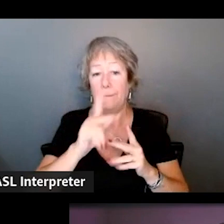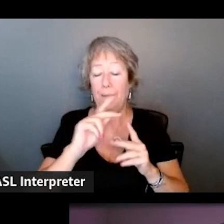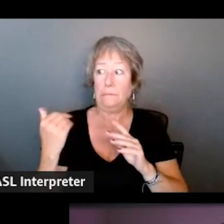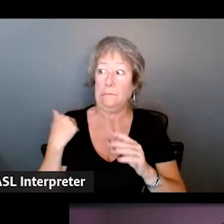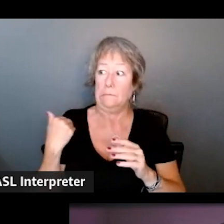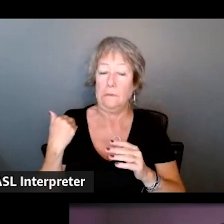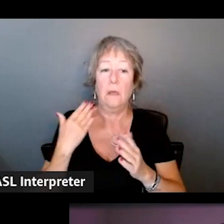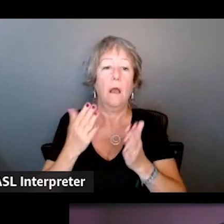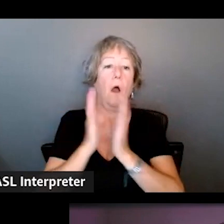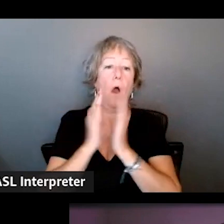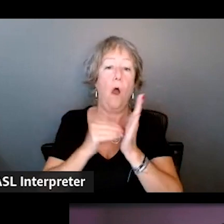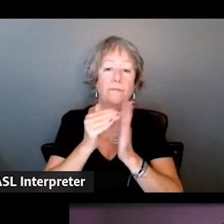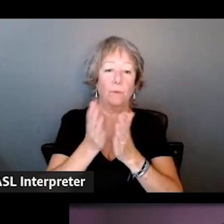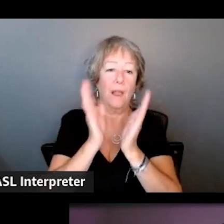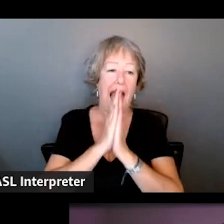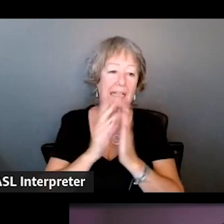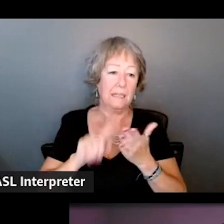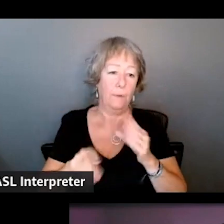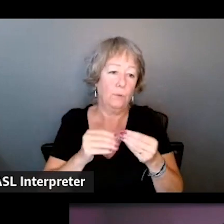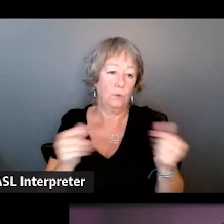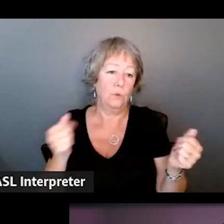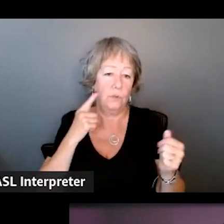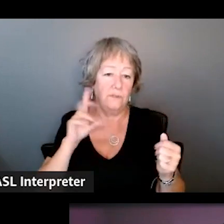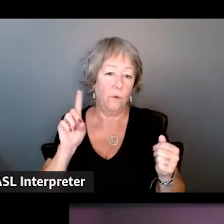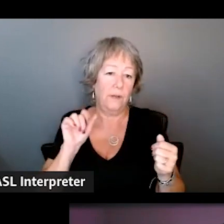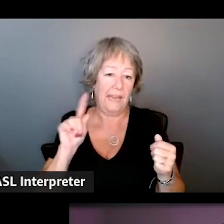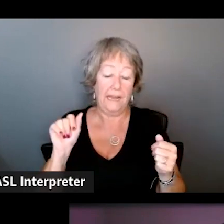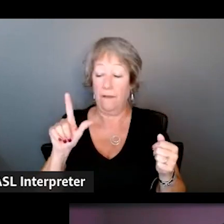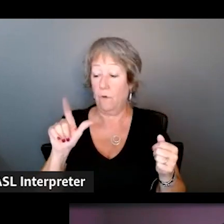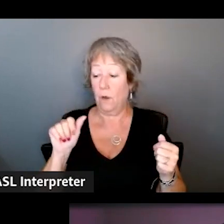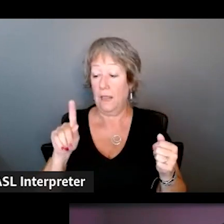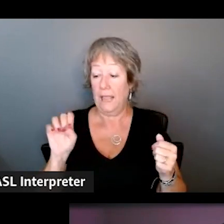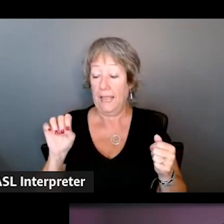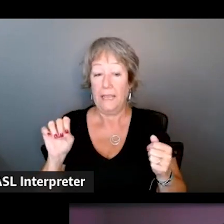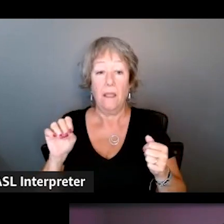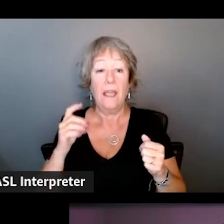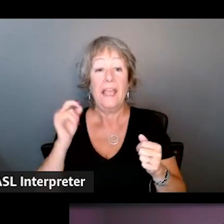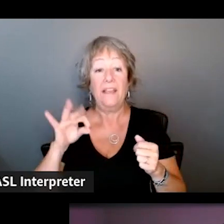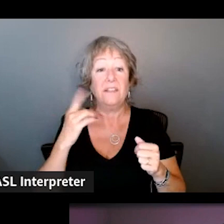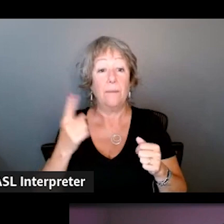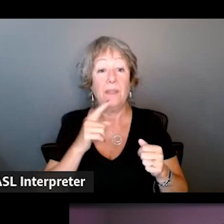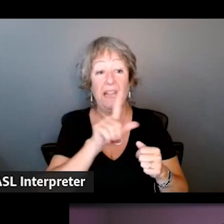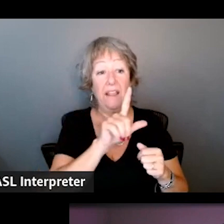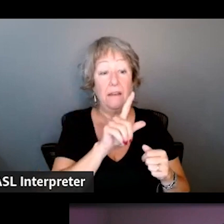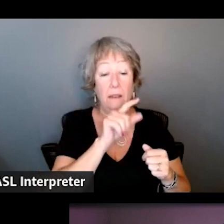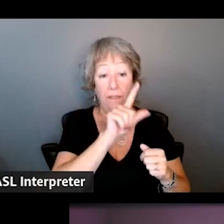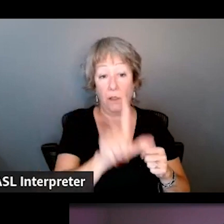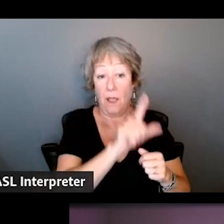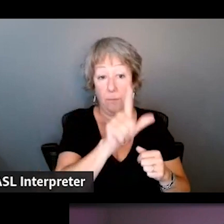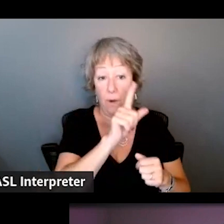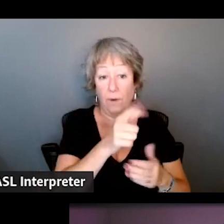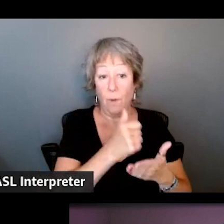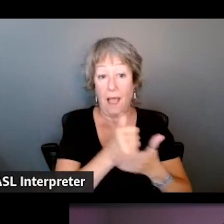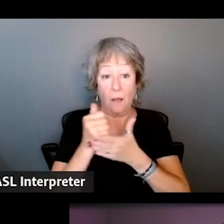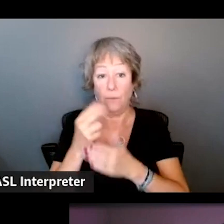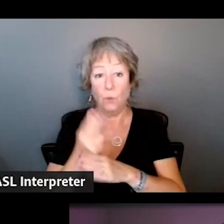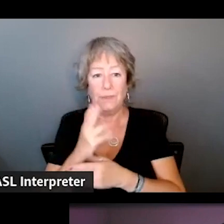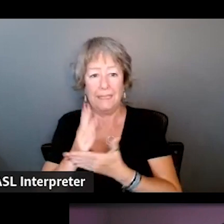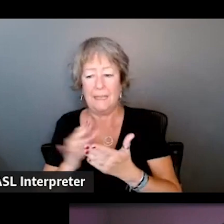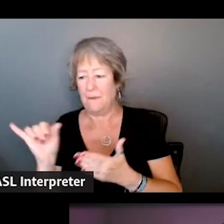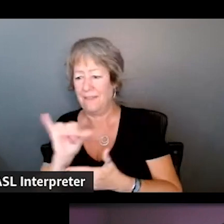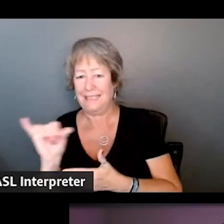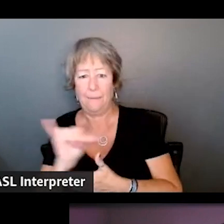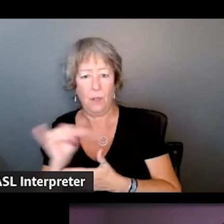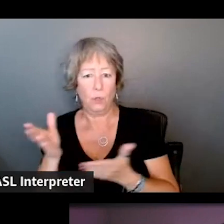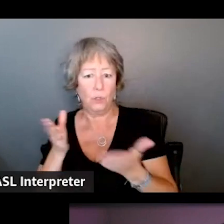lakes? So if there are solutions today on the solutions library that help you spin up data lakes very quickly using some of the same underlying services that we